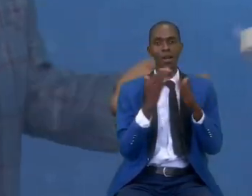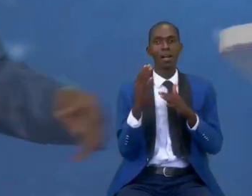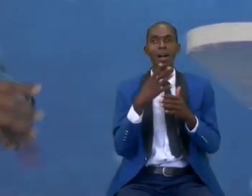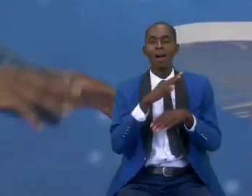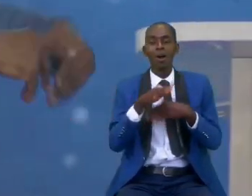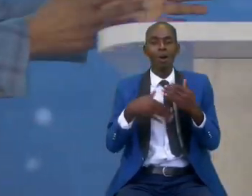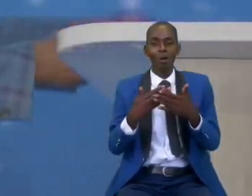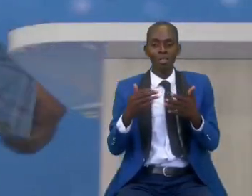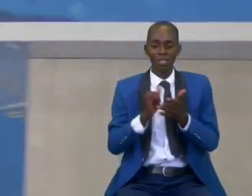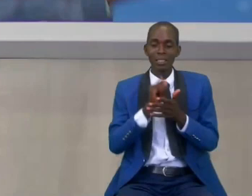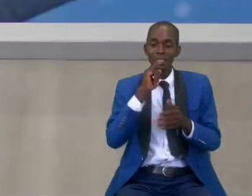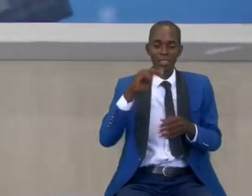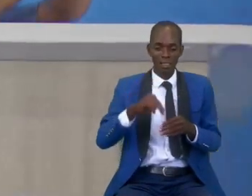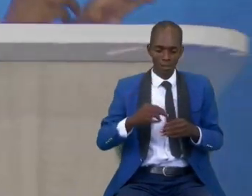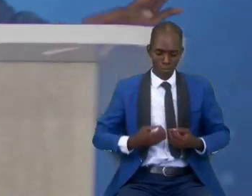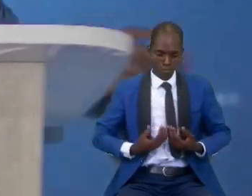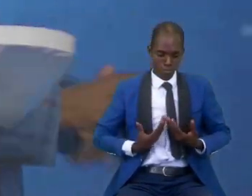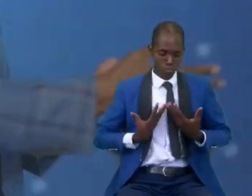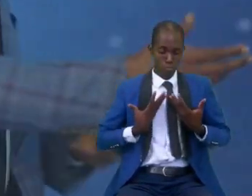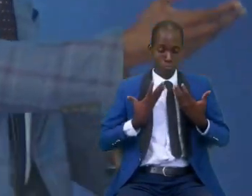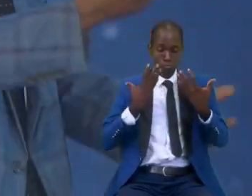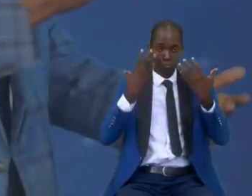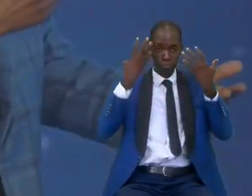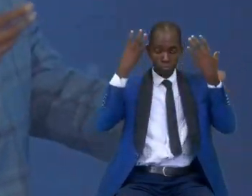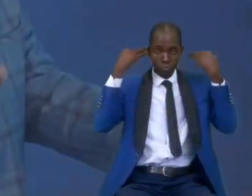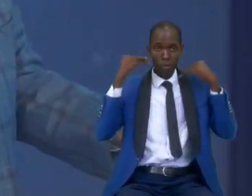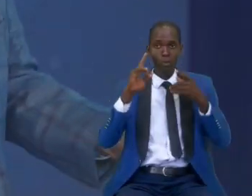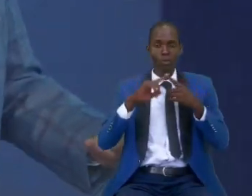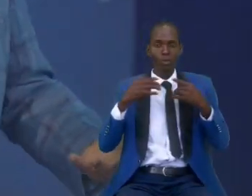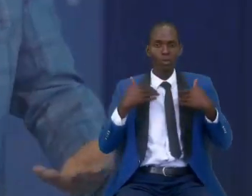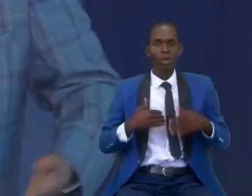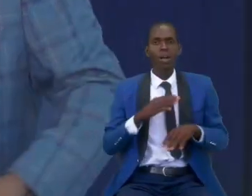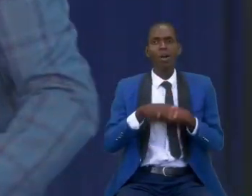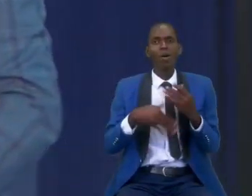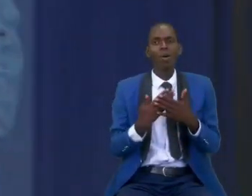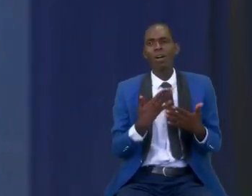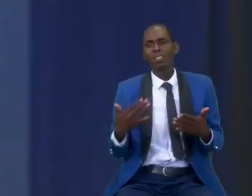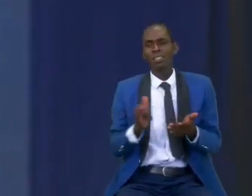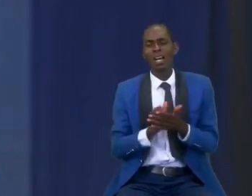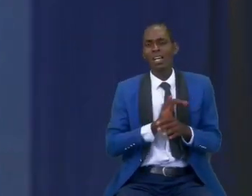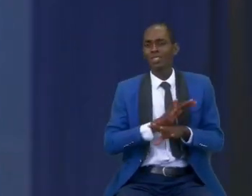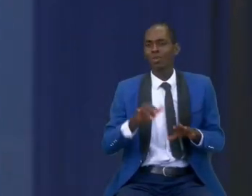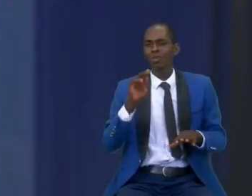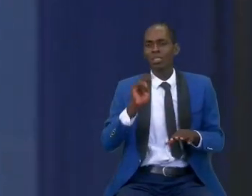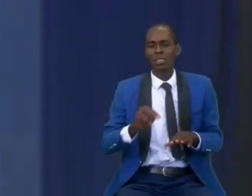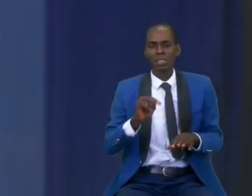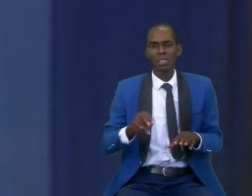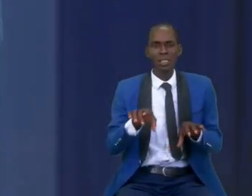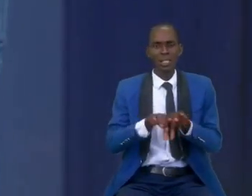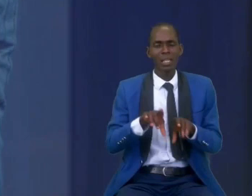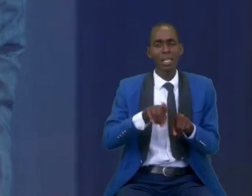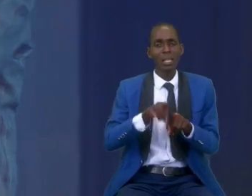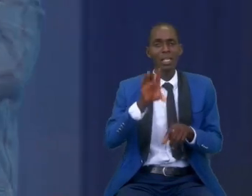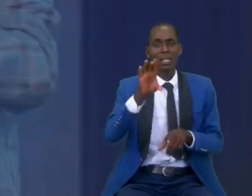carbon dioxide I don't need, that one comes out. And I breathe in again, and day by day,